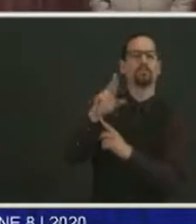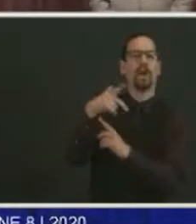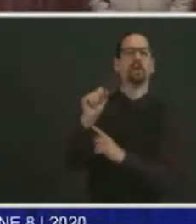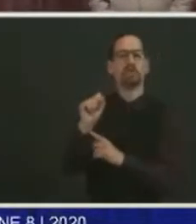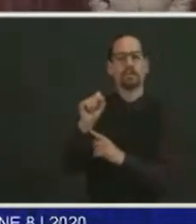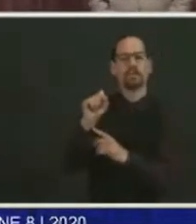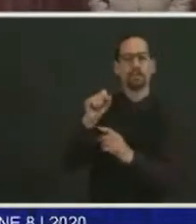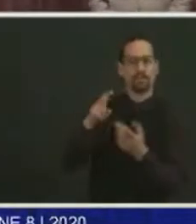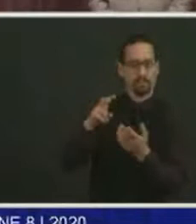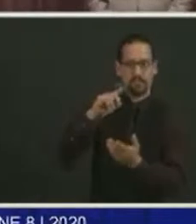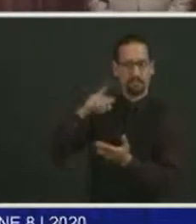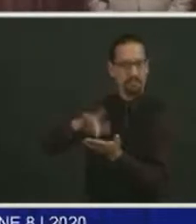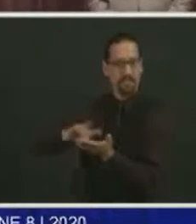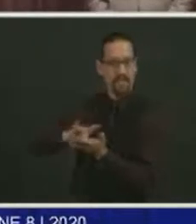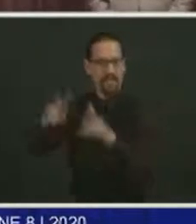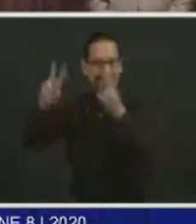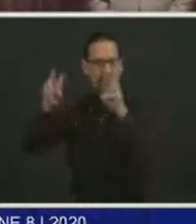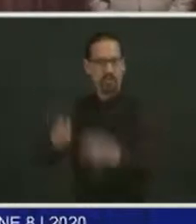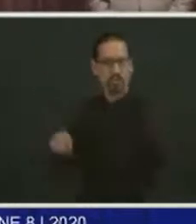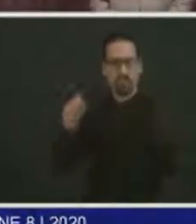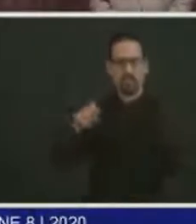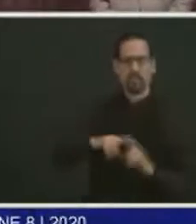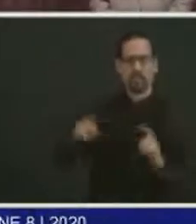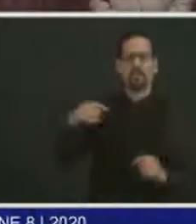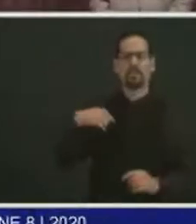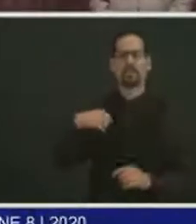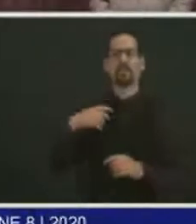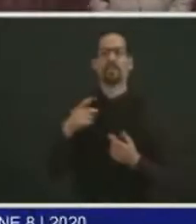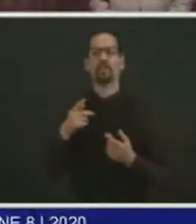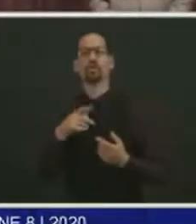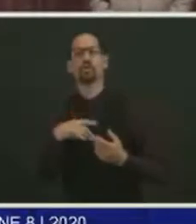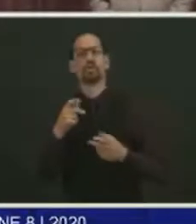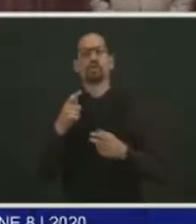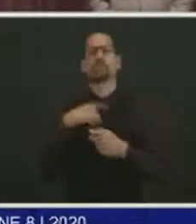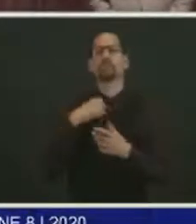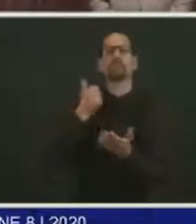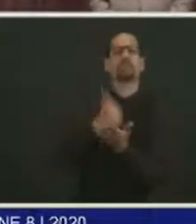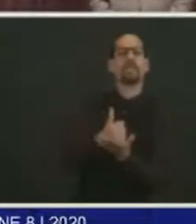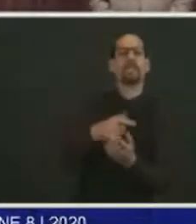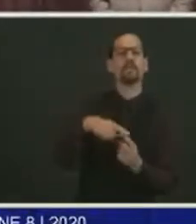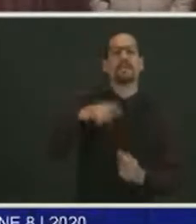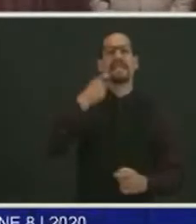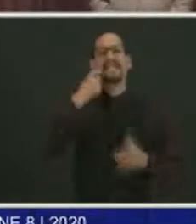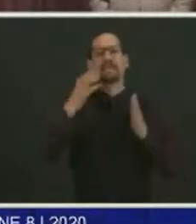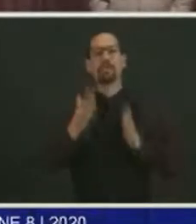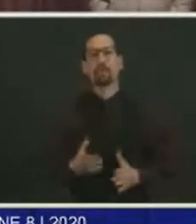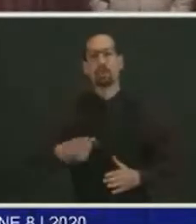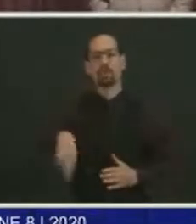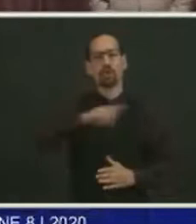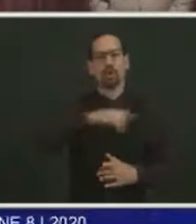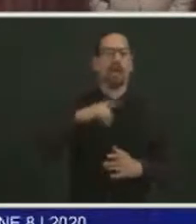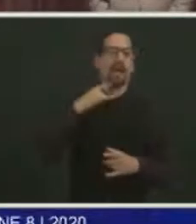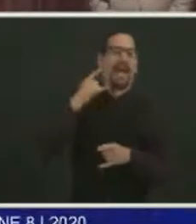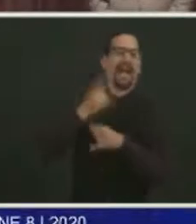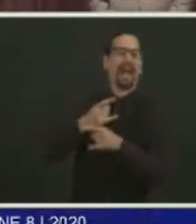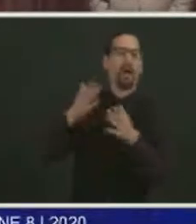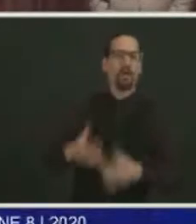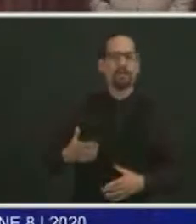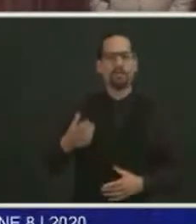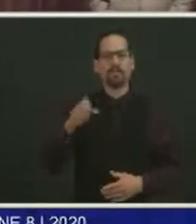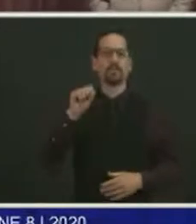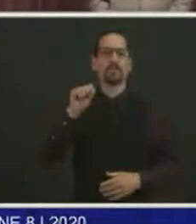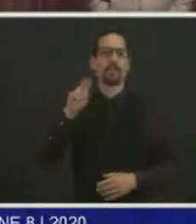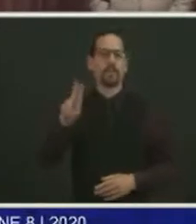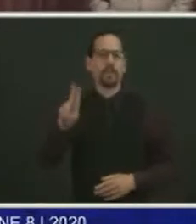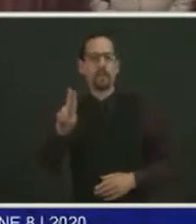and criminalized it. So we treat, say, addiction to opioids very differently than we treat, say, addiction to alcohol. And the idea here